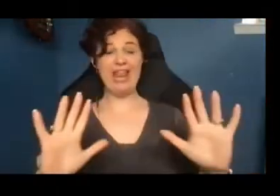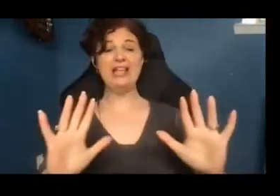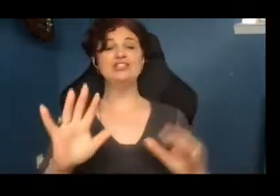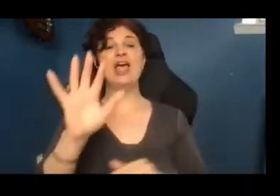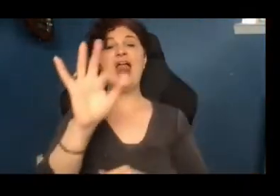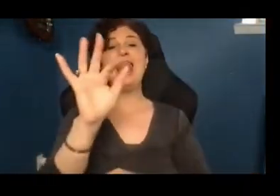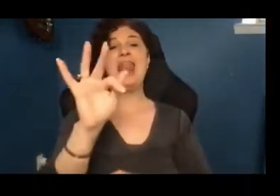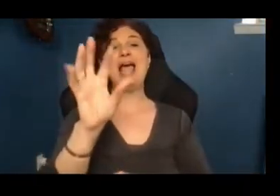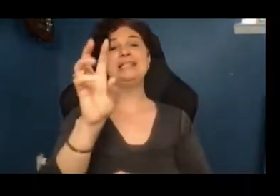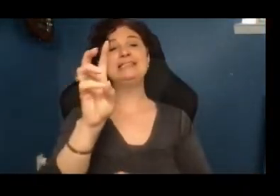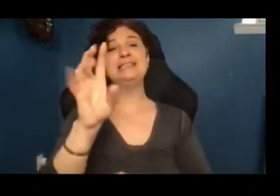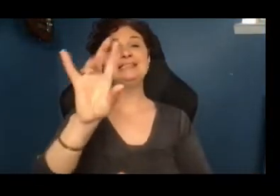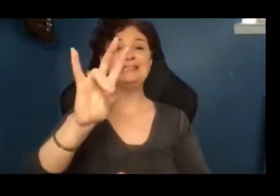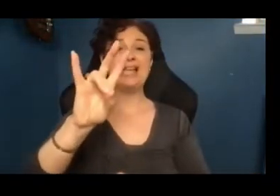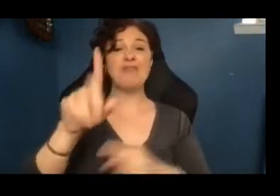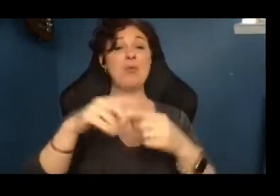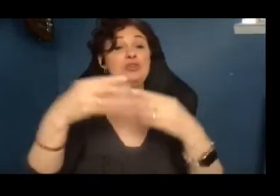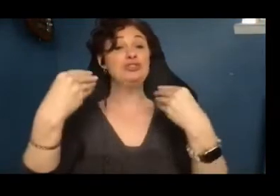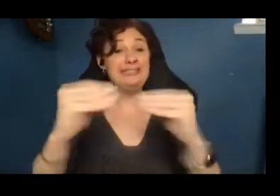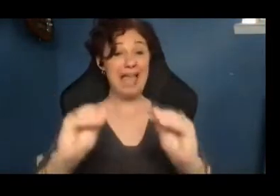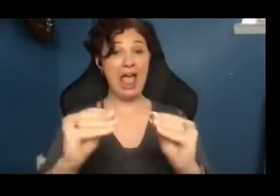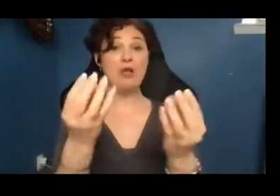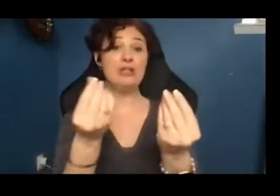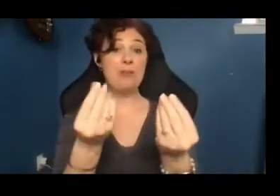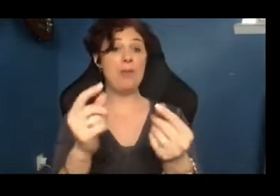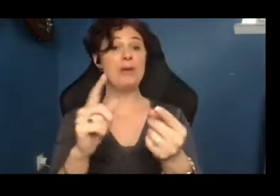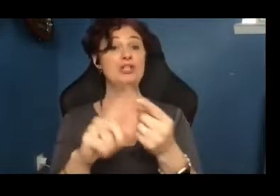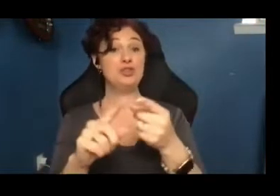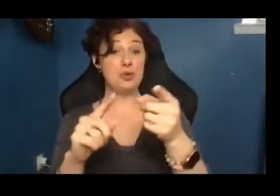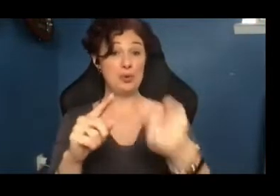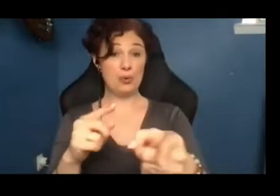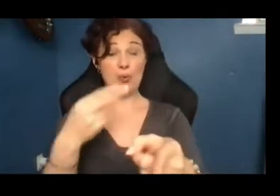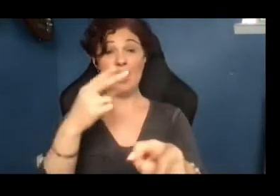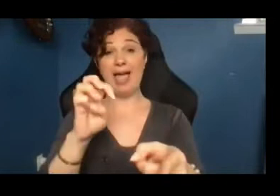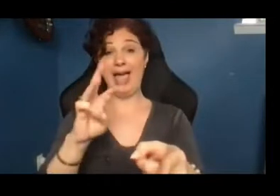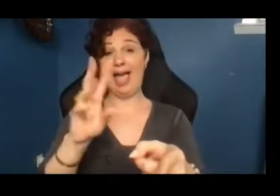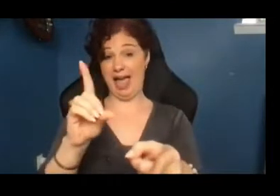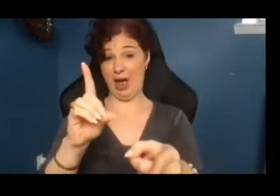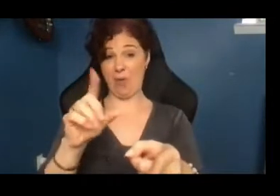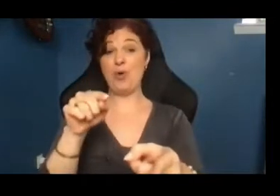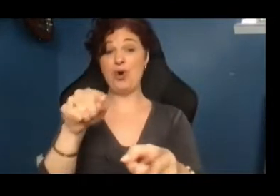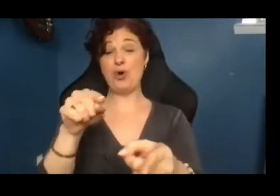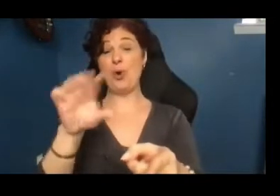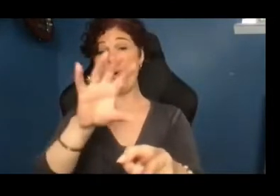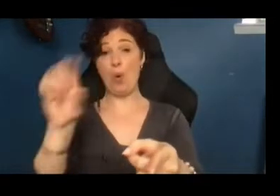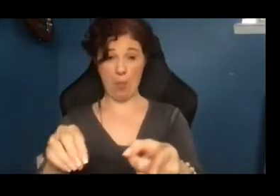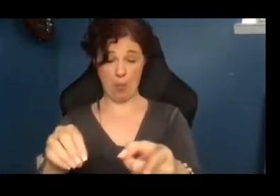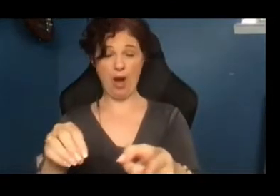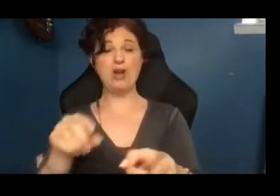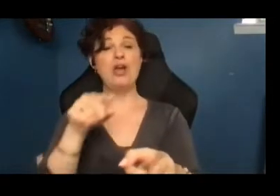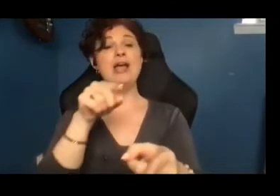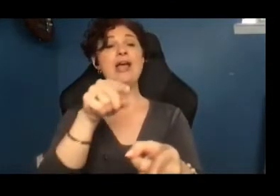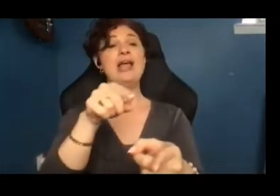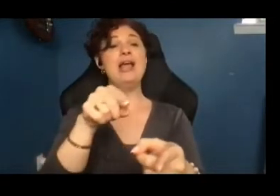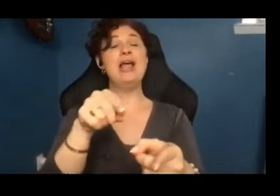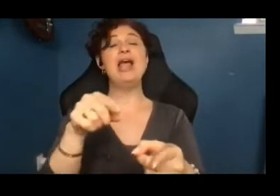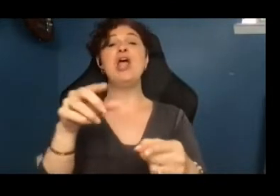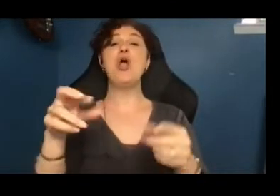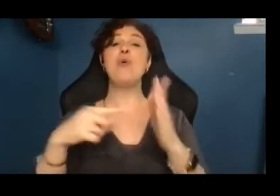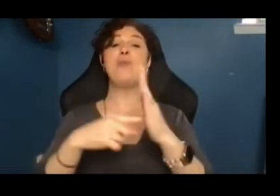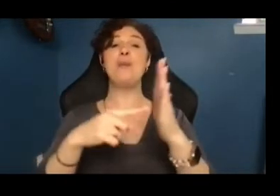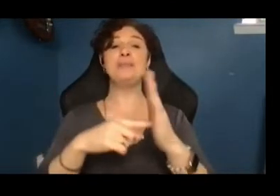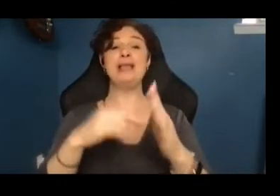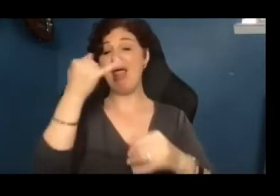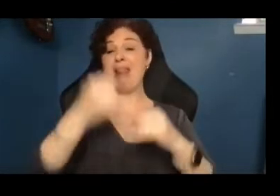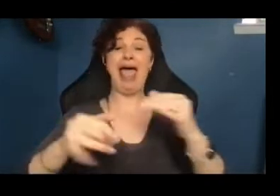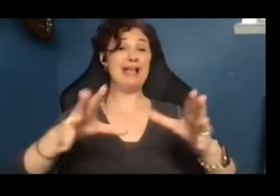in 1967 when she sells the property to the Howard Hughes Tool Corporation. Hughes Tool Corporation represents the